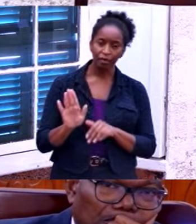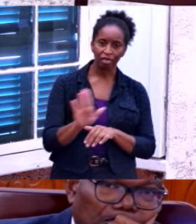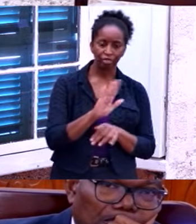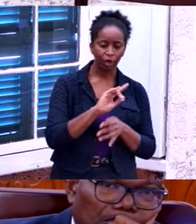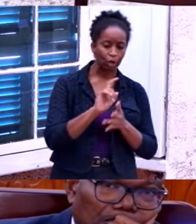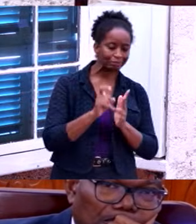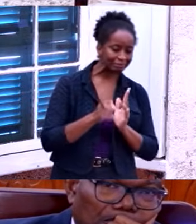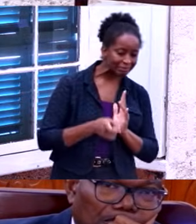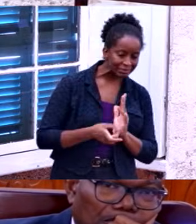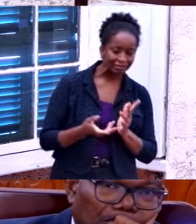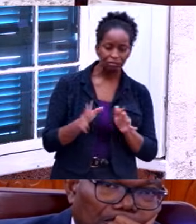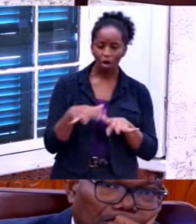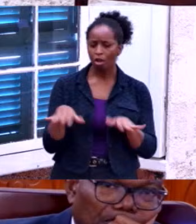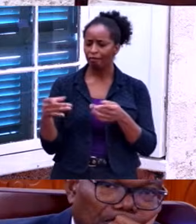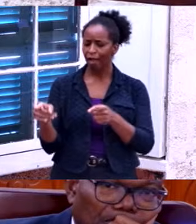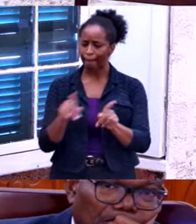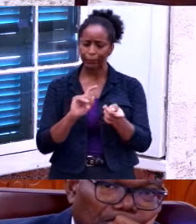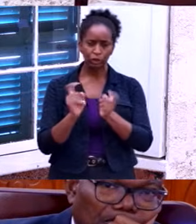They must